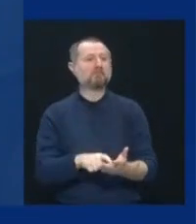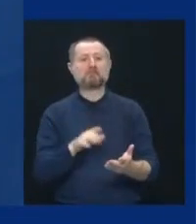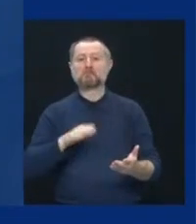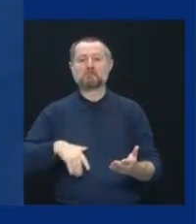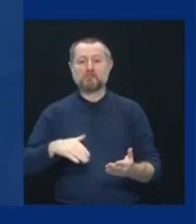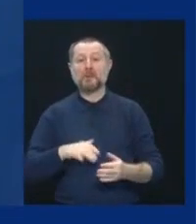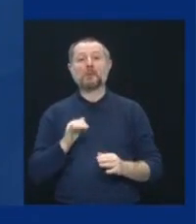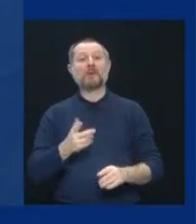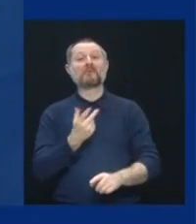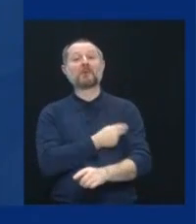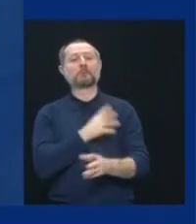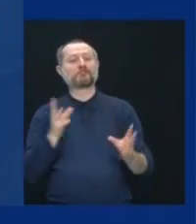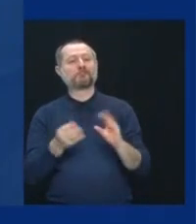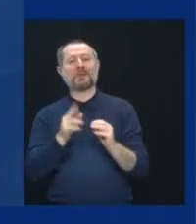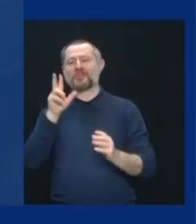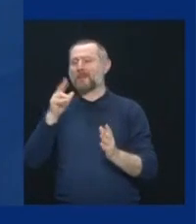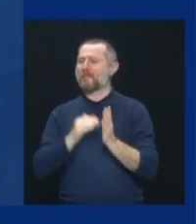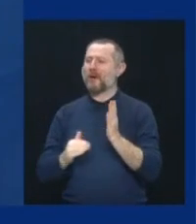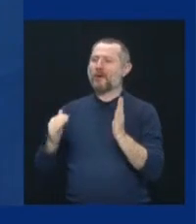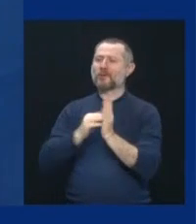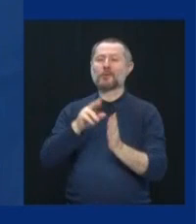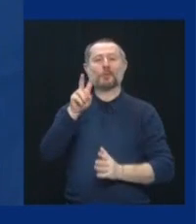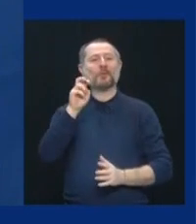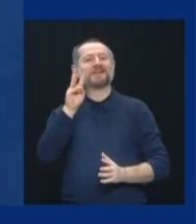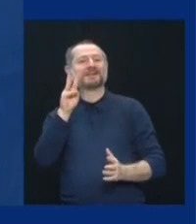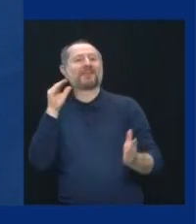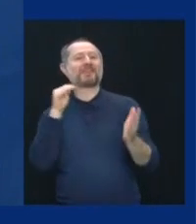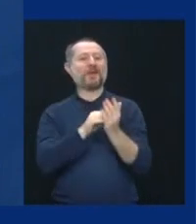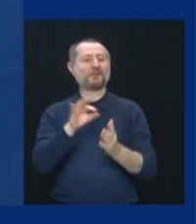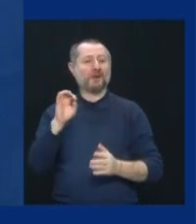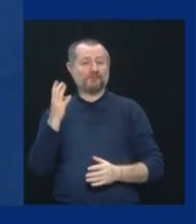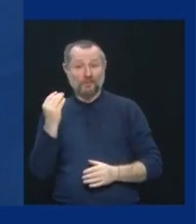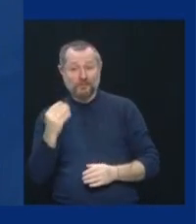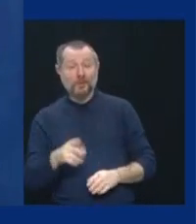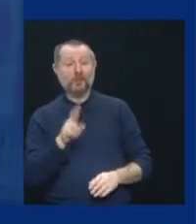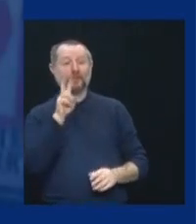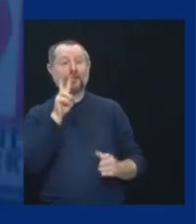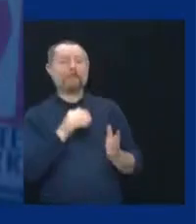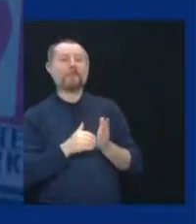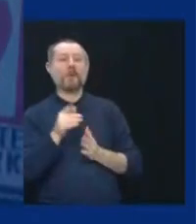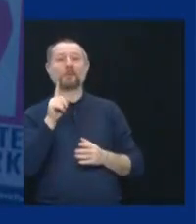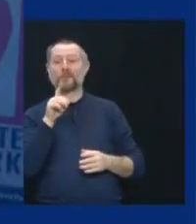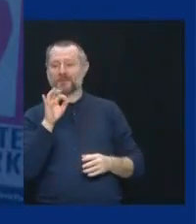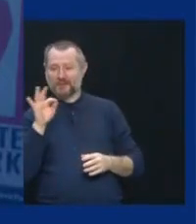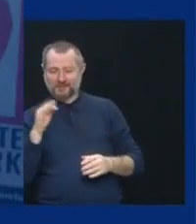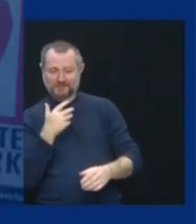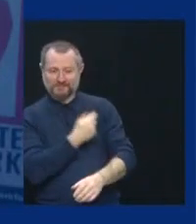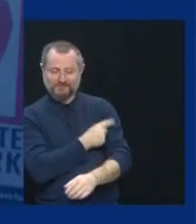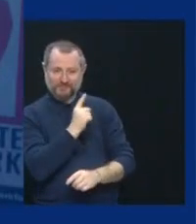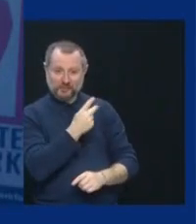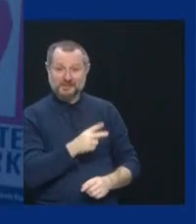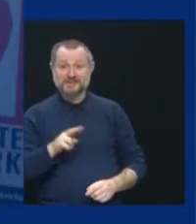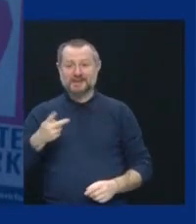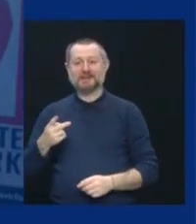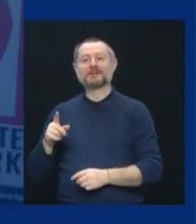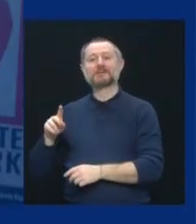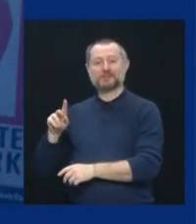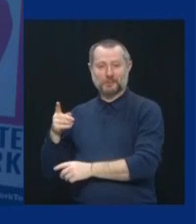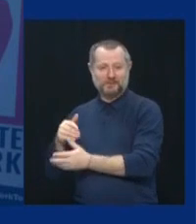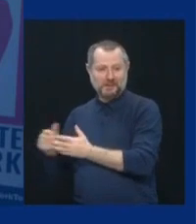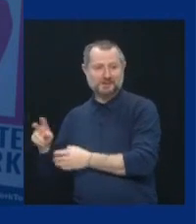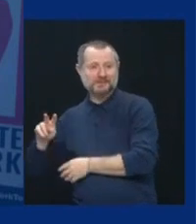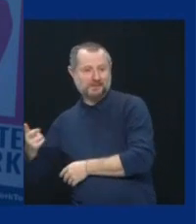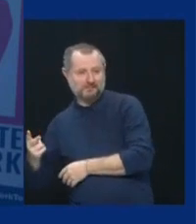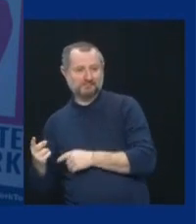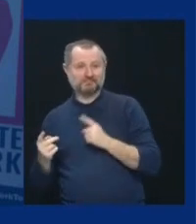vaccinations. 3,000,002. 2,000,001 first doses, 1,000,000 second doses. Over 1,000,000